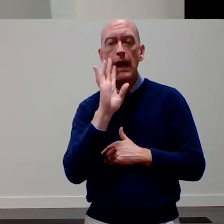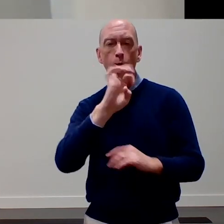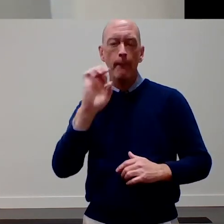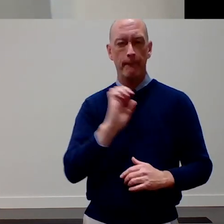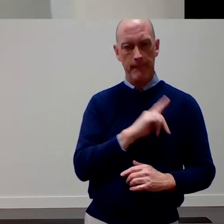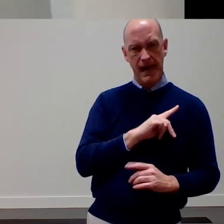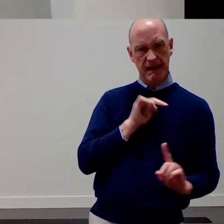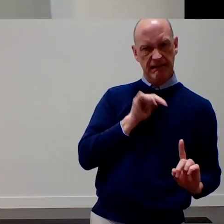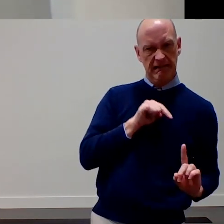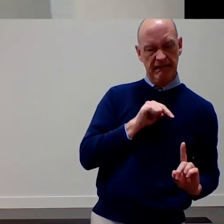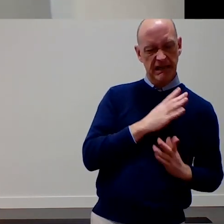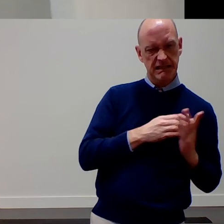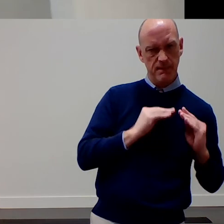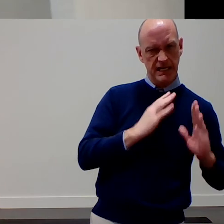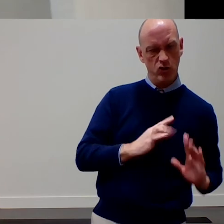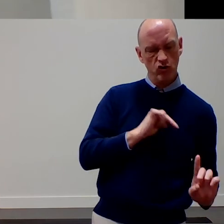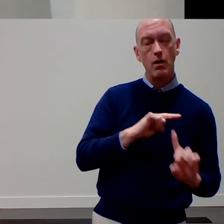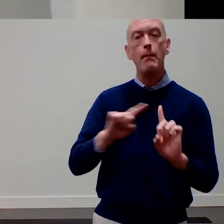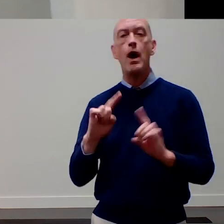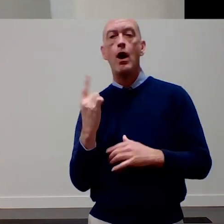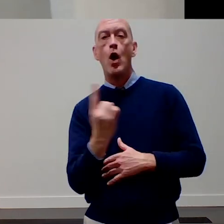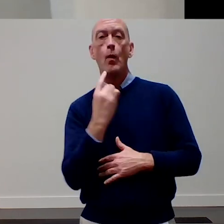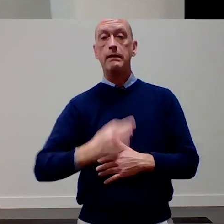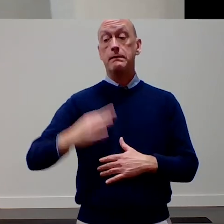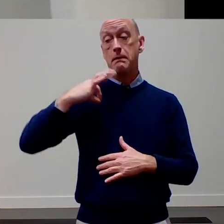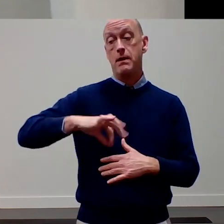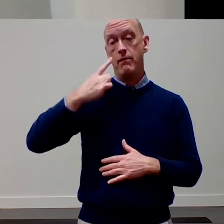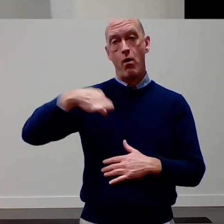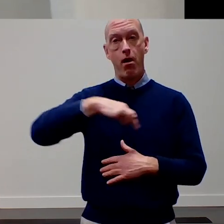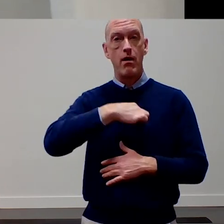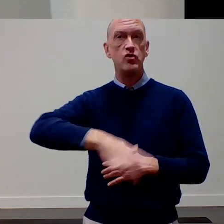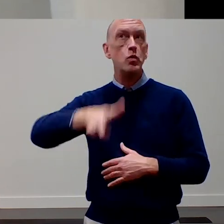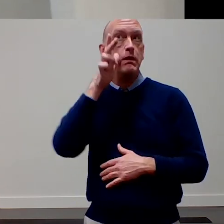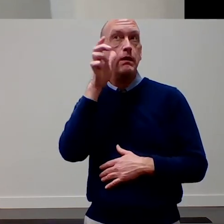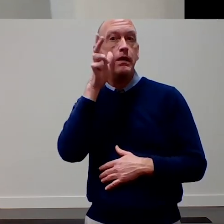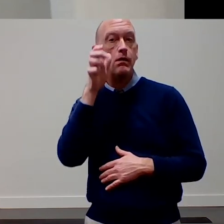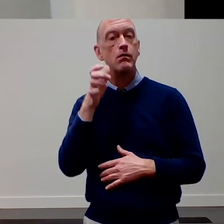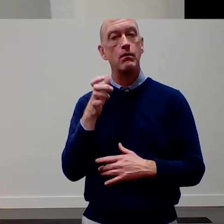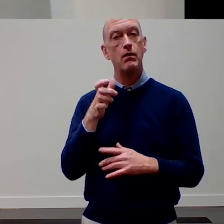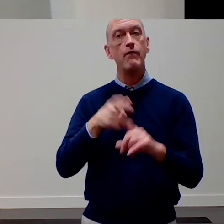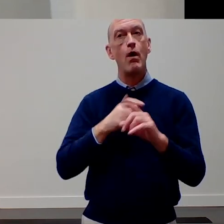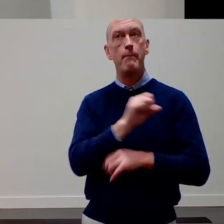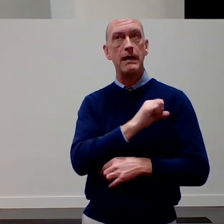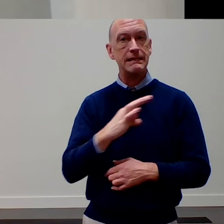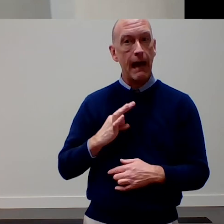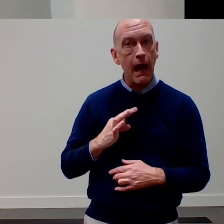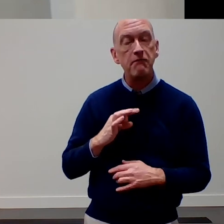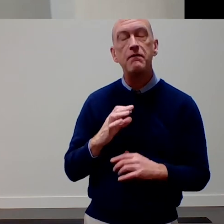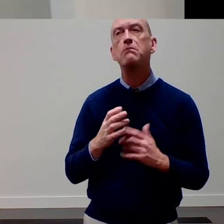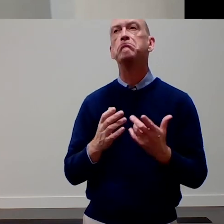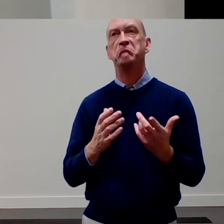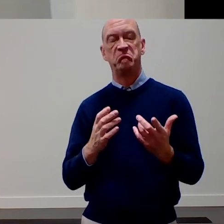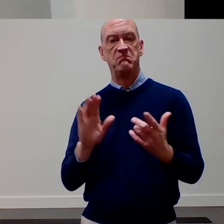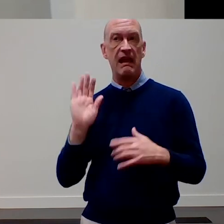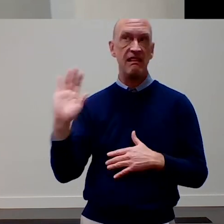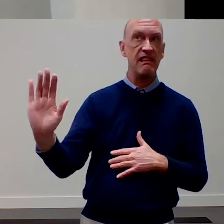how important our public education system is and the effects of adequate support that we can offer our students while